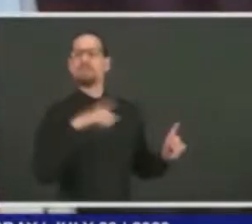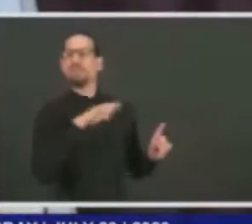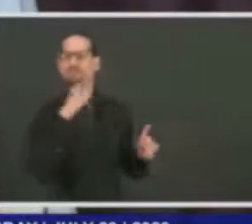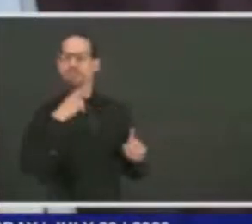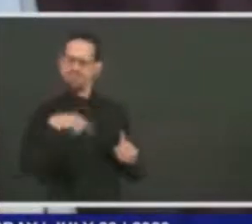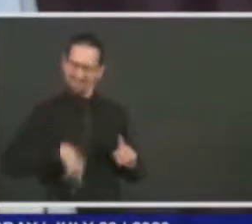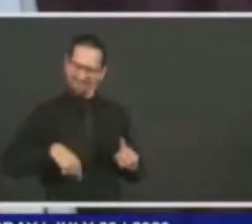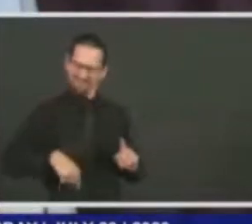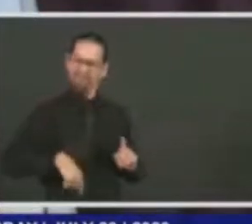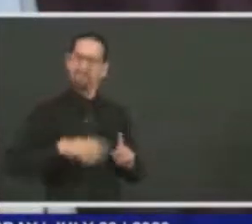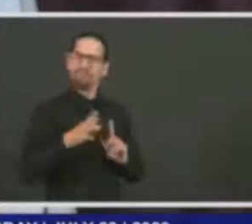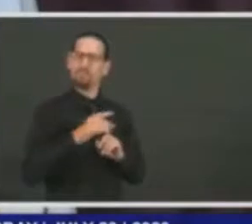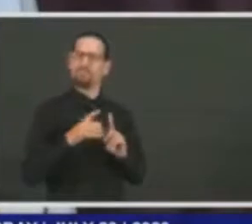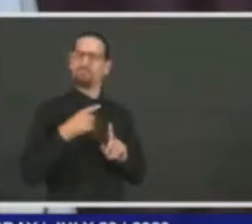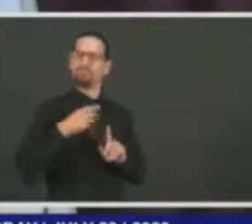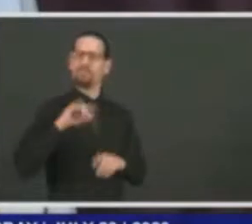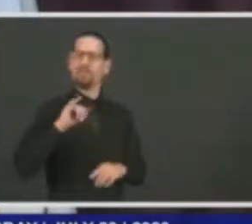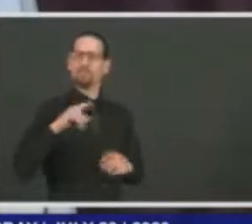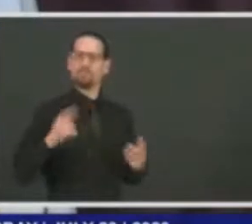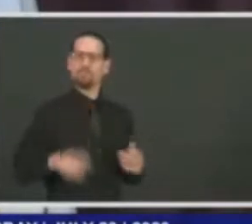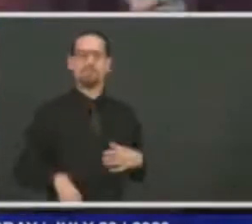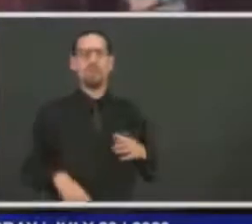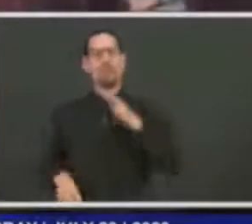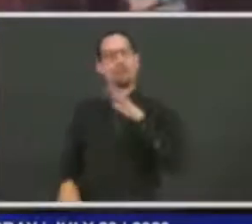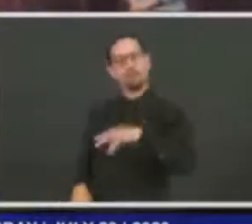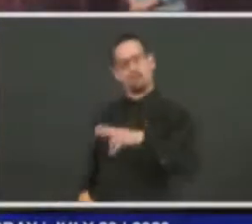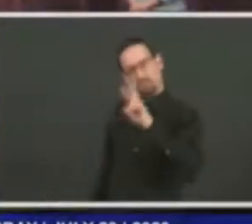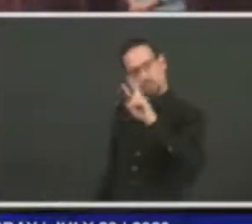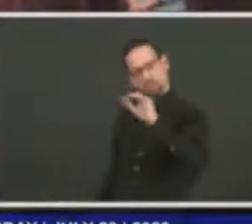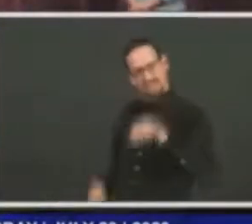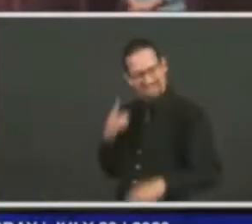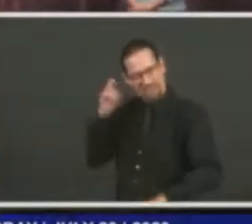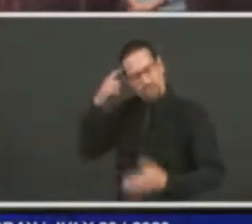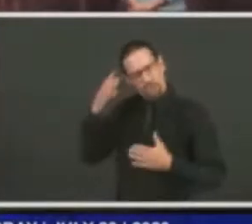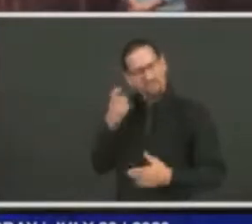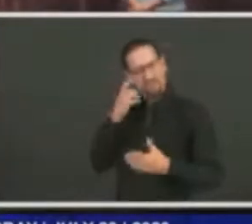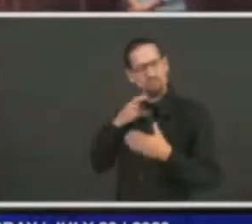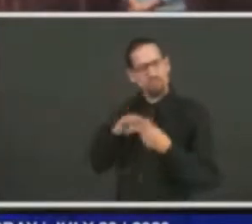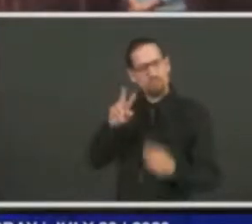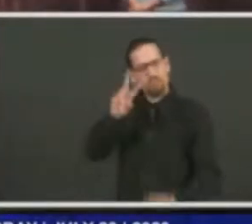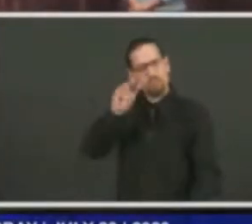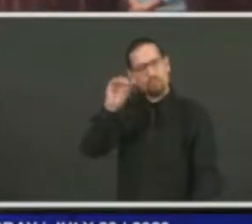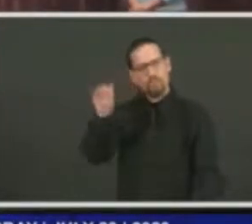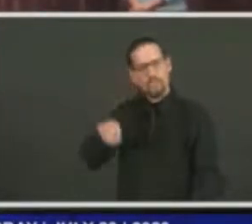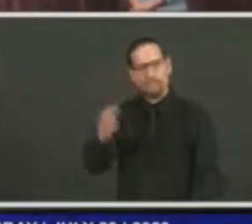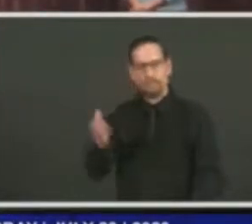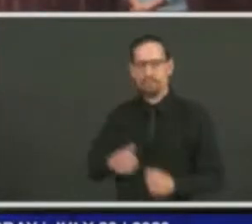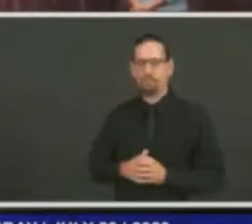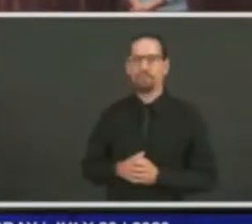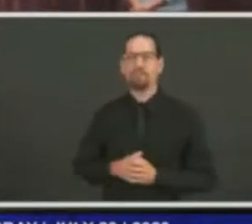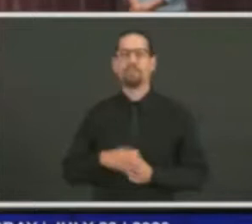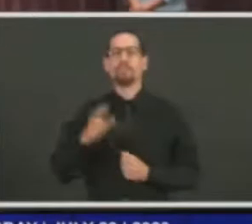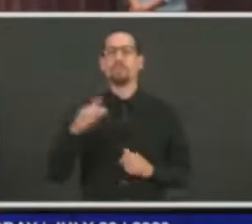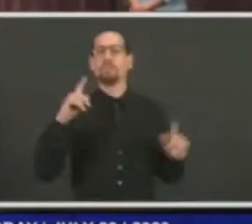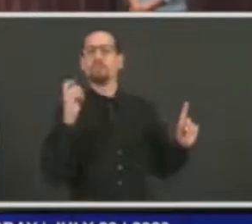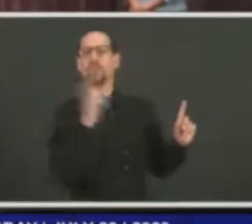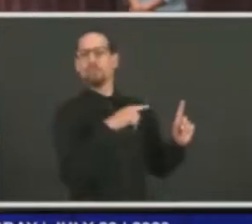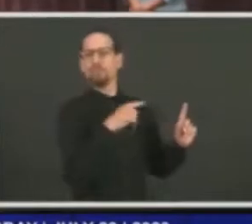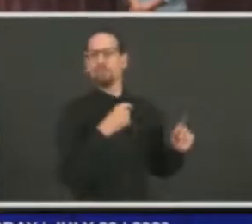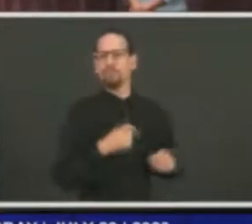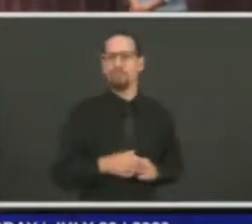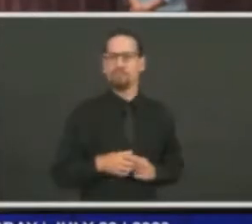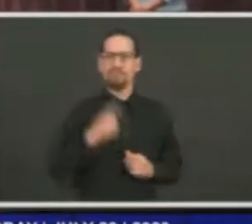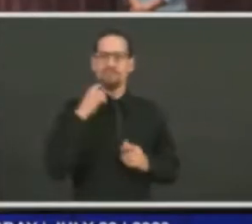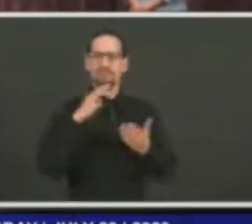The 2% number that the governor shared for the state. The city by city reference that the governor just made is I think